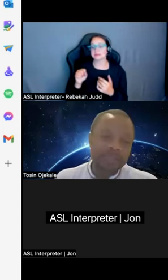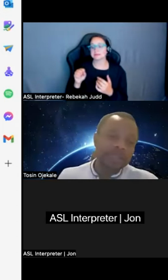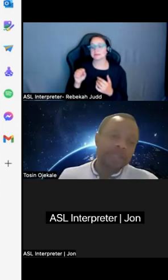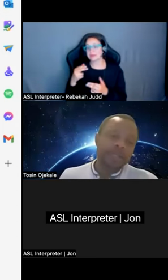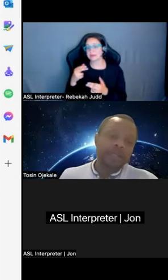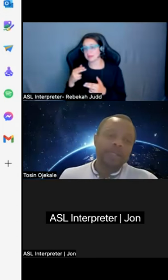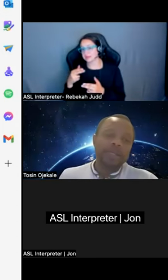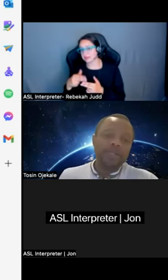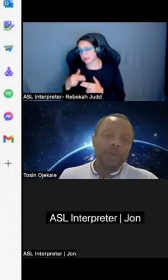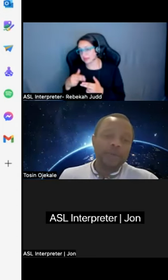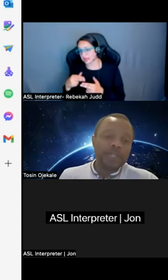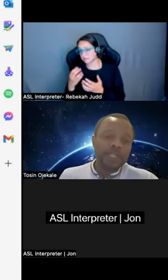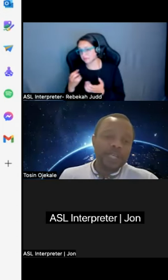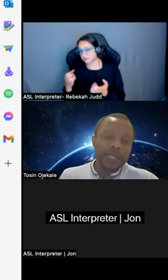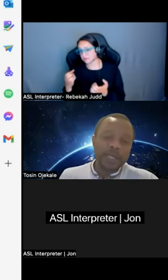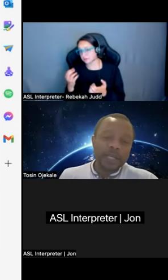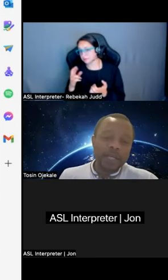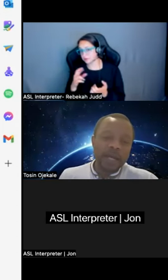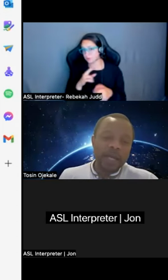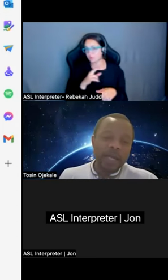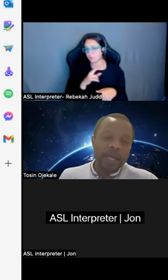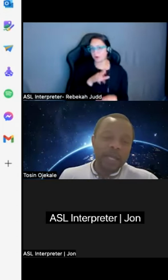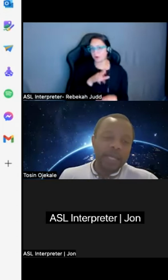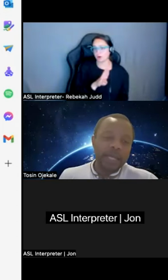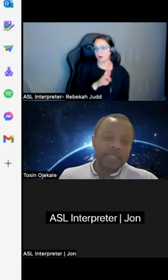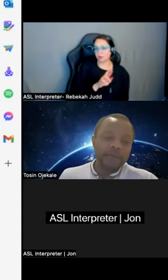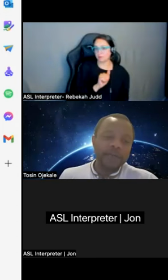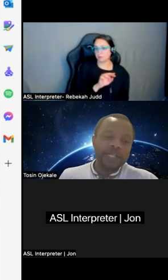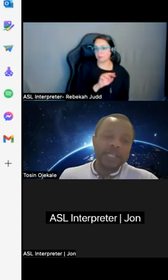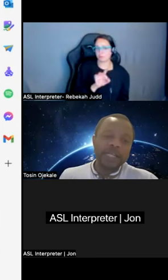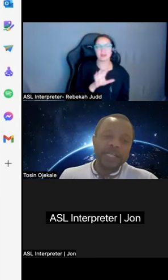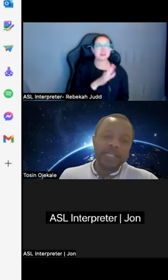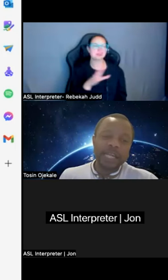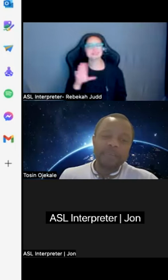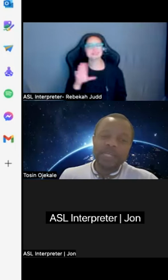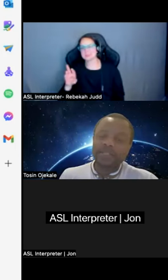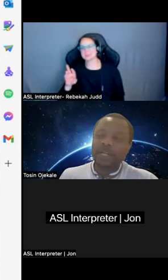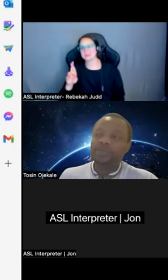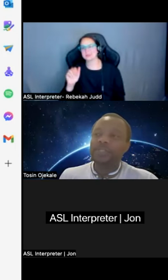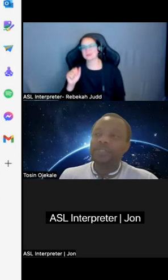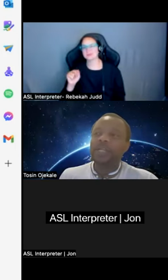brand. So if you see here, if you see the